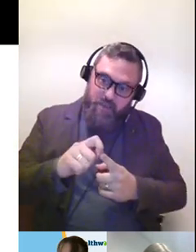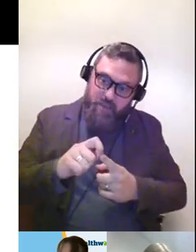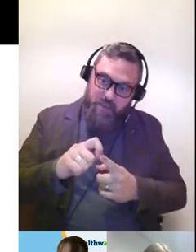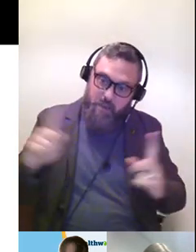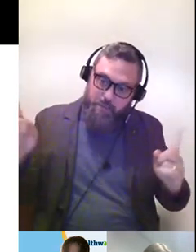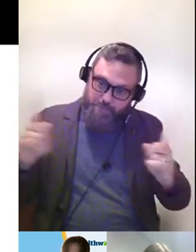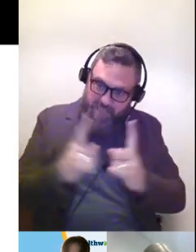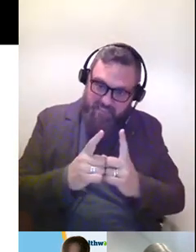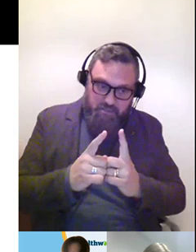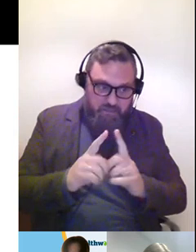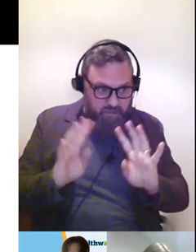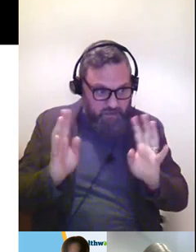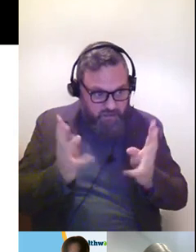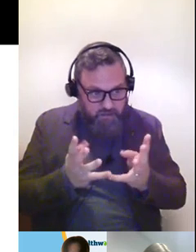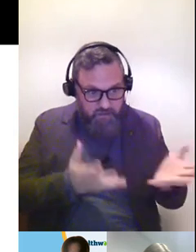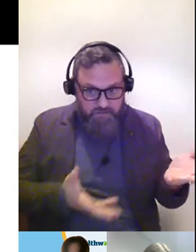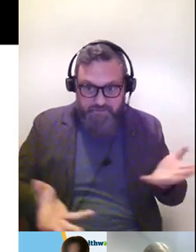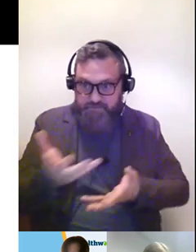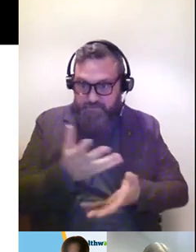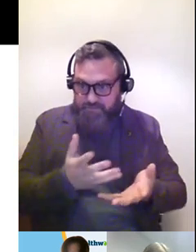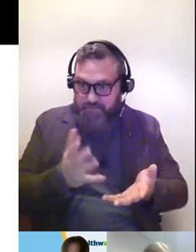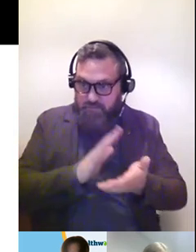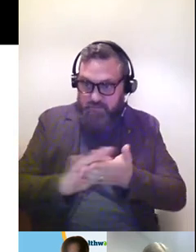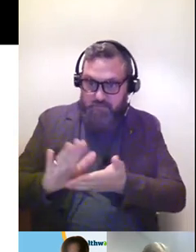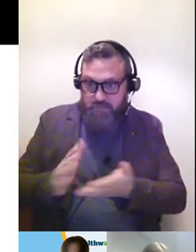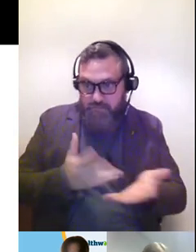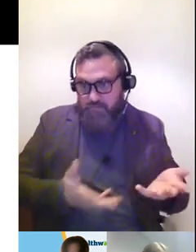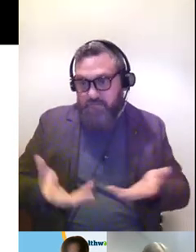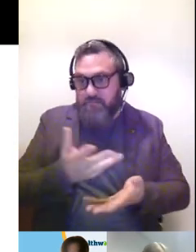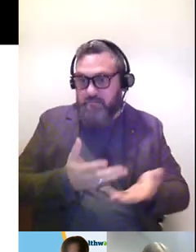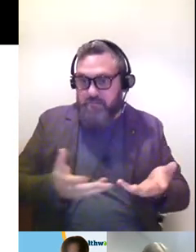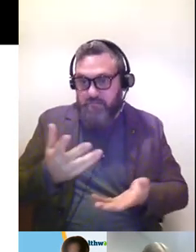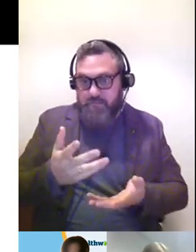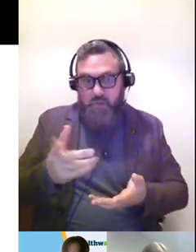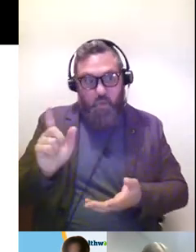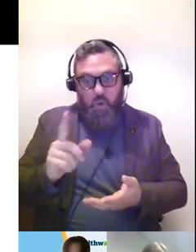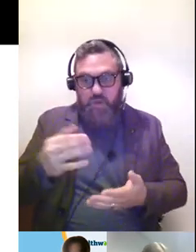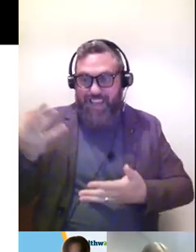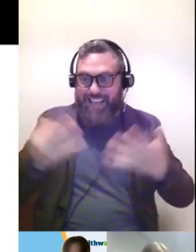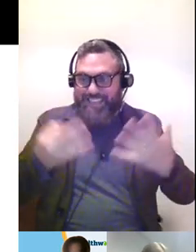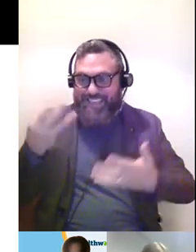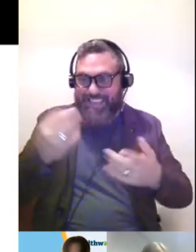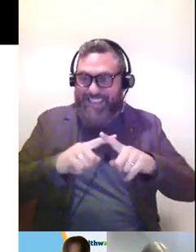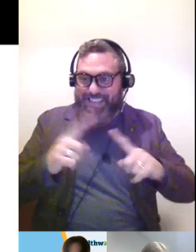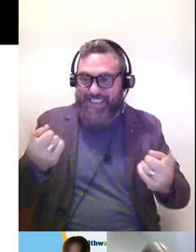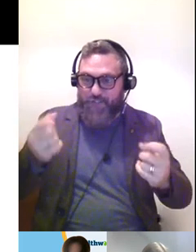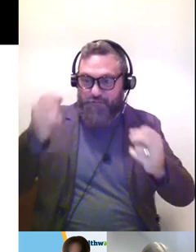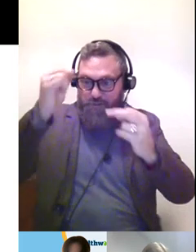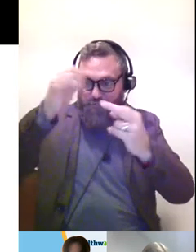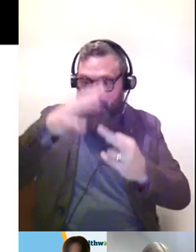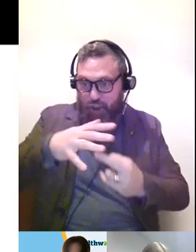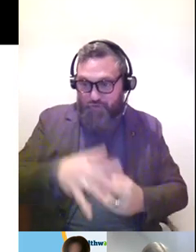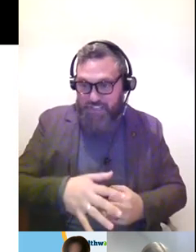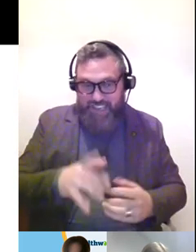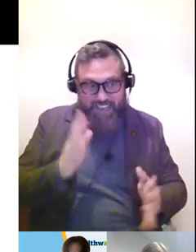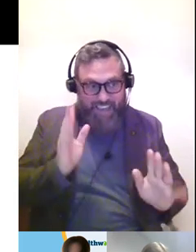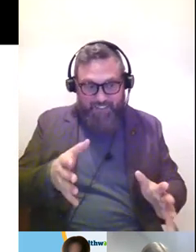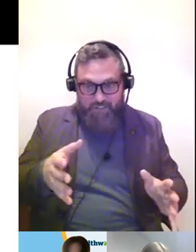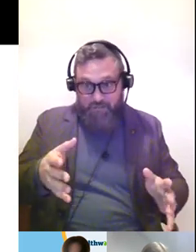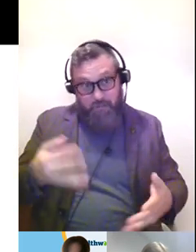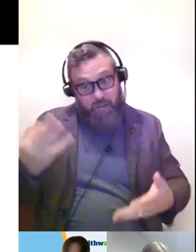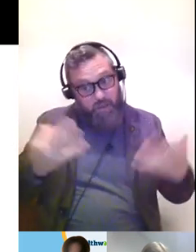meets and determines and distills down its 18 priorities, as it will have to do to a certain extent,